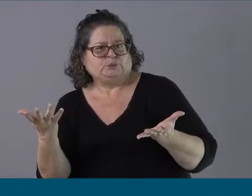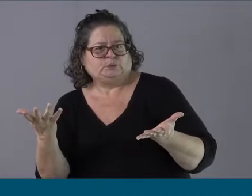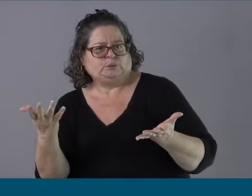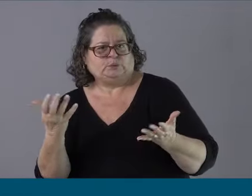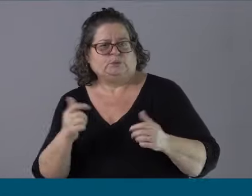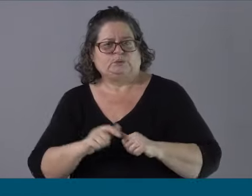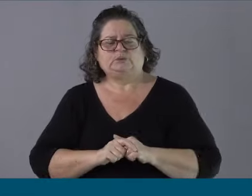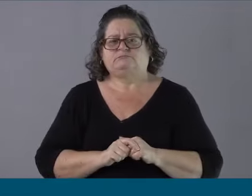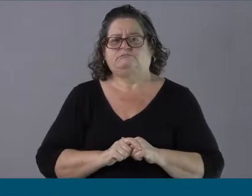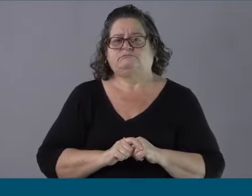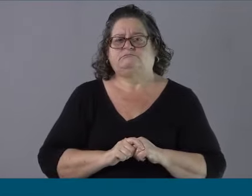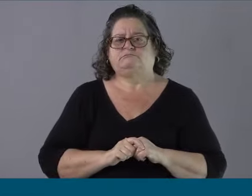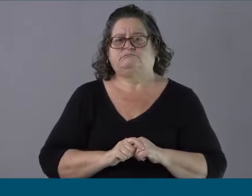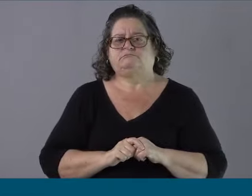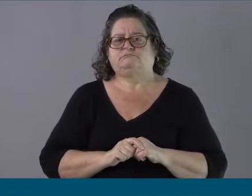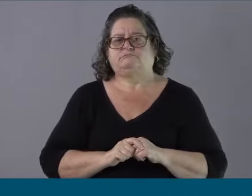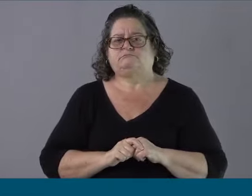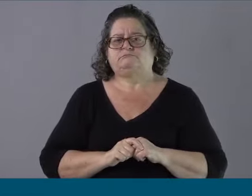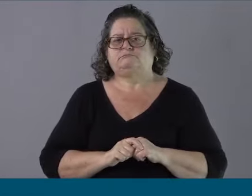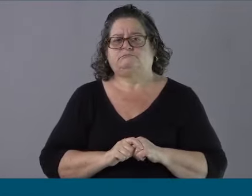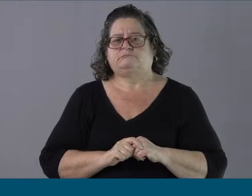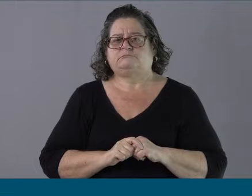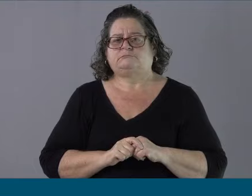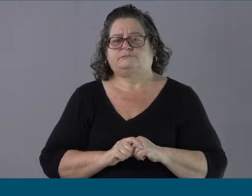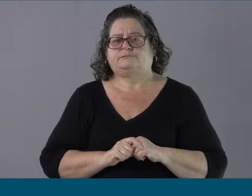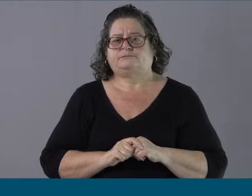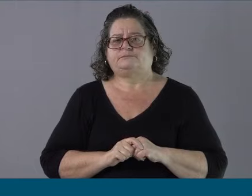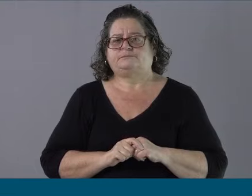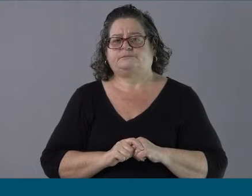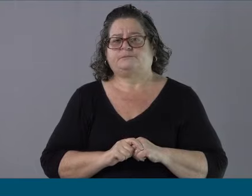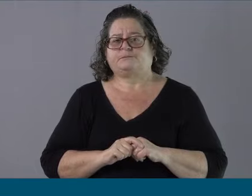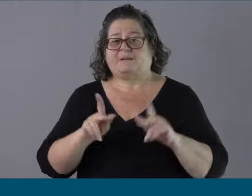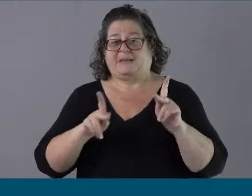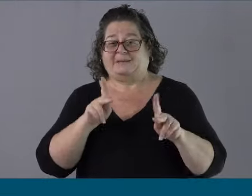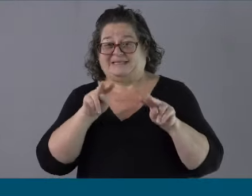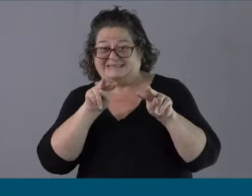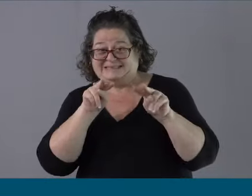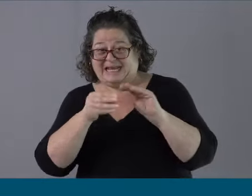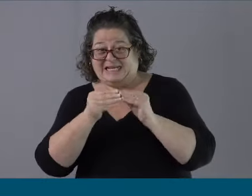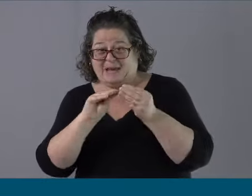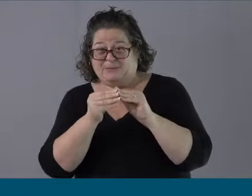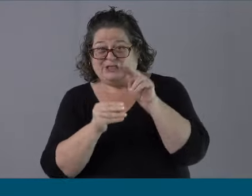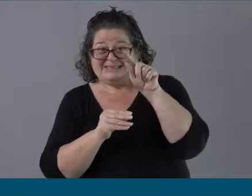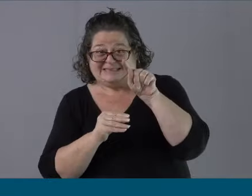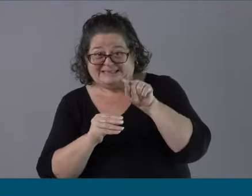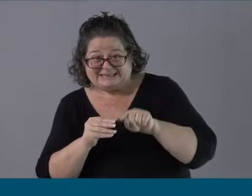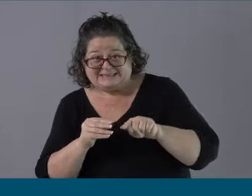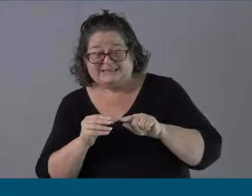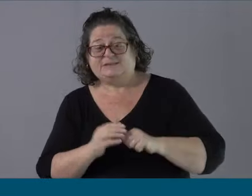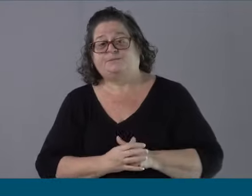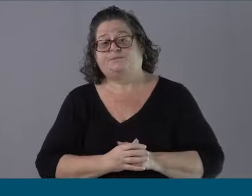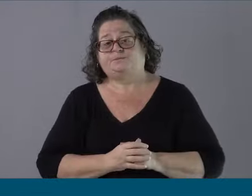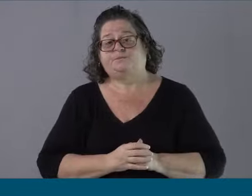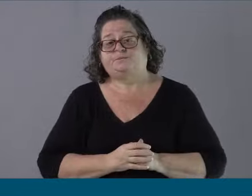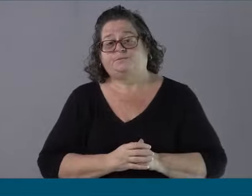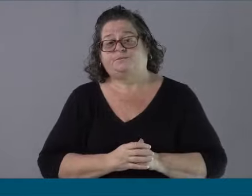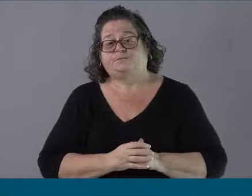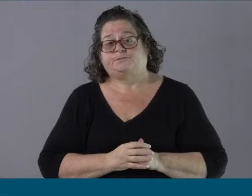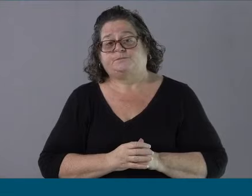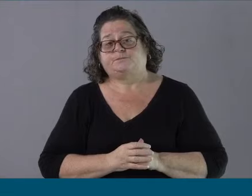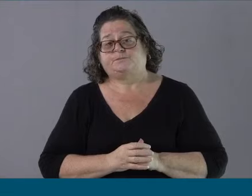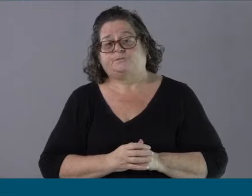if people wanted to simplify the metrics that they watched or the metrics that they could find to see if Arizona was going in the